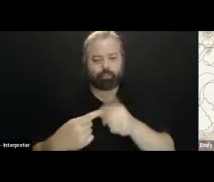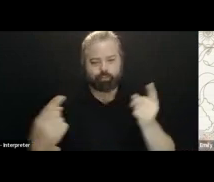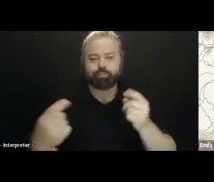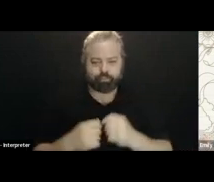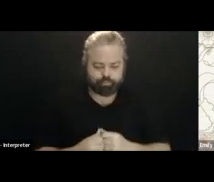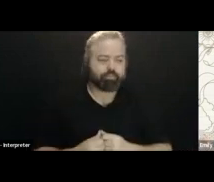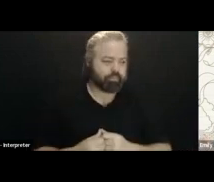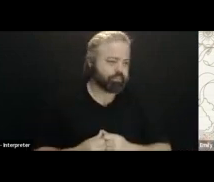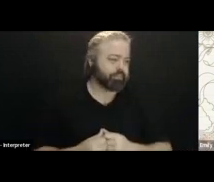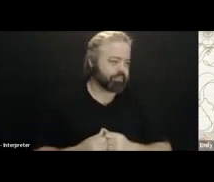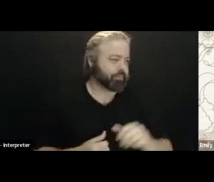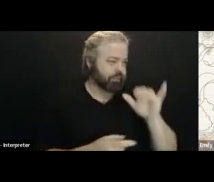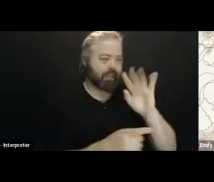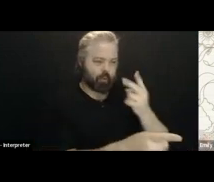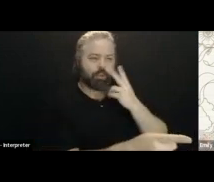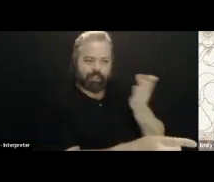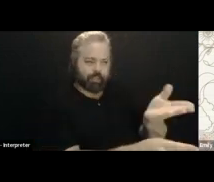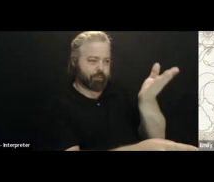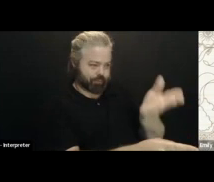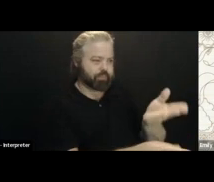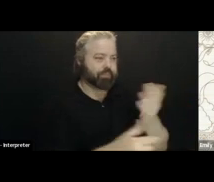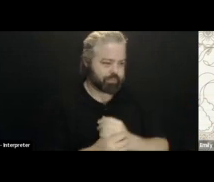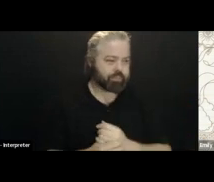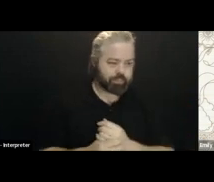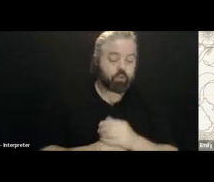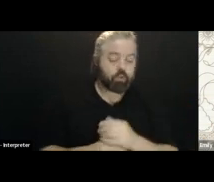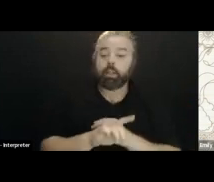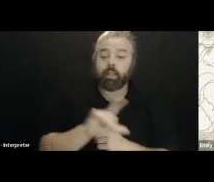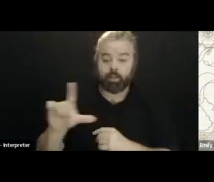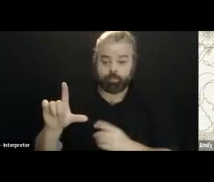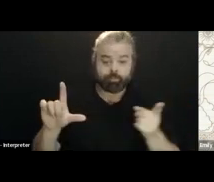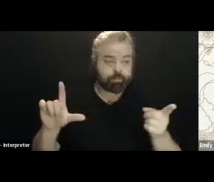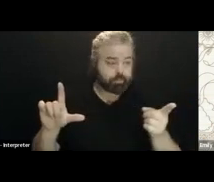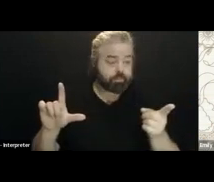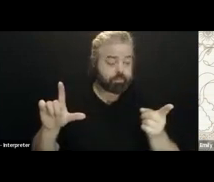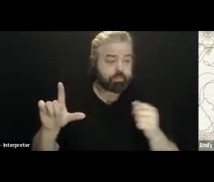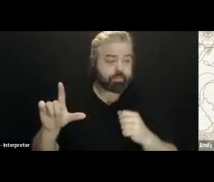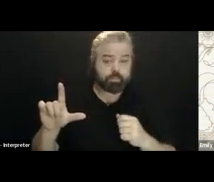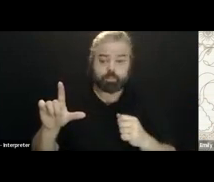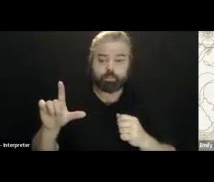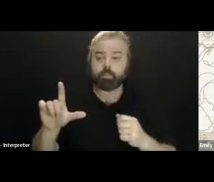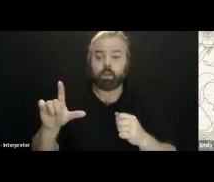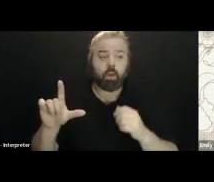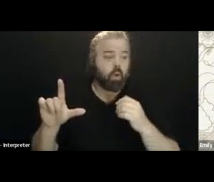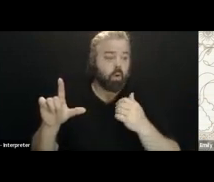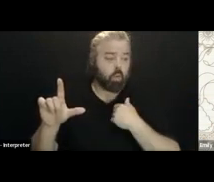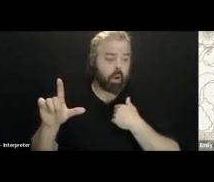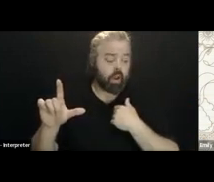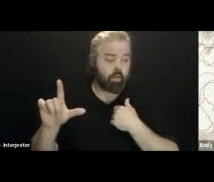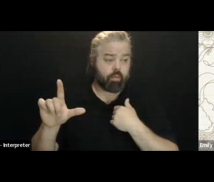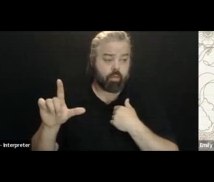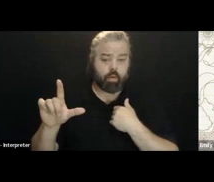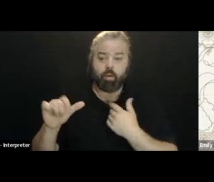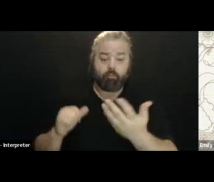That's sort of what you're looking at here. So on the left, is a set of